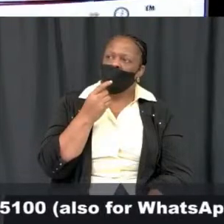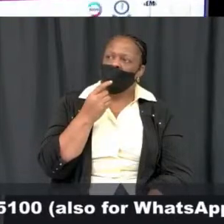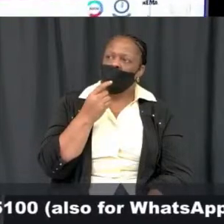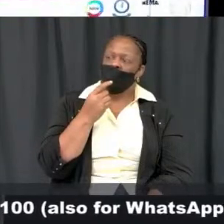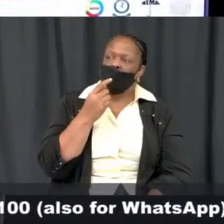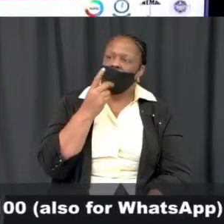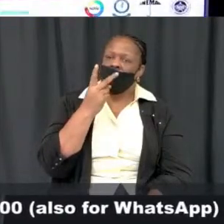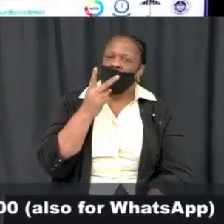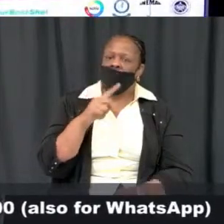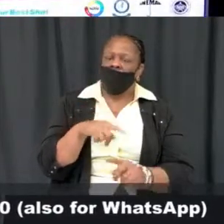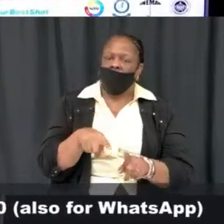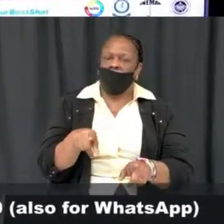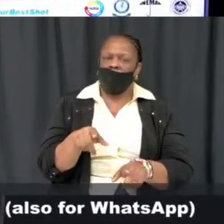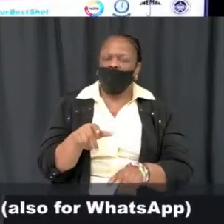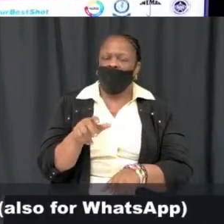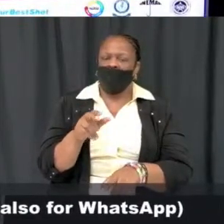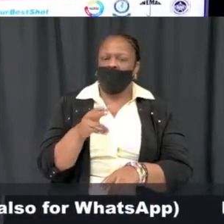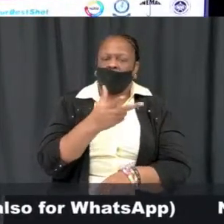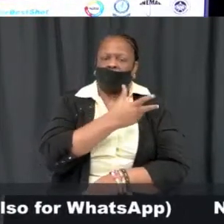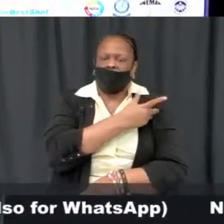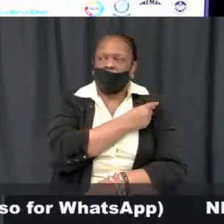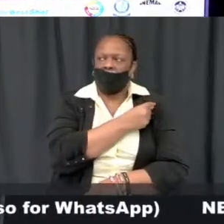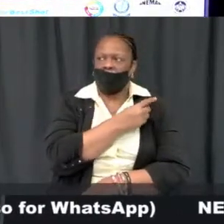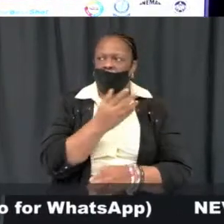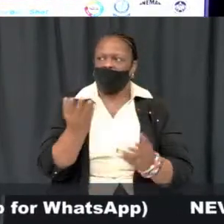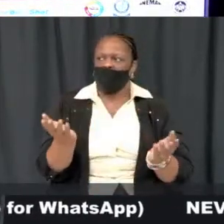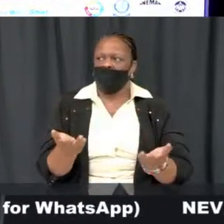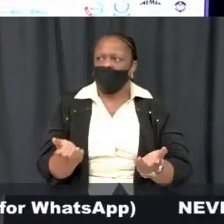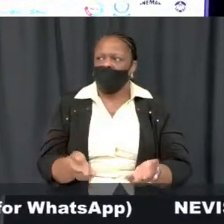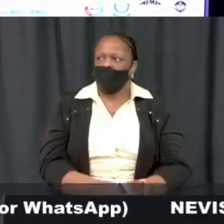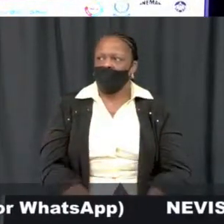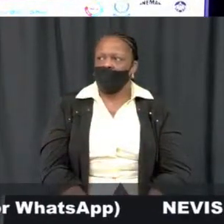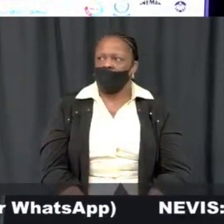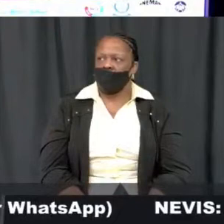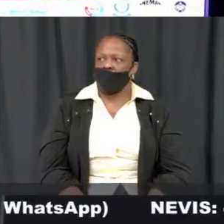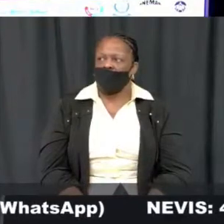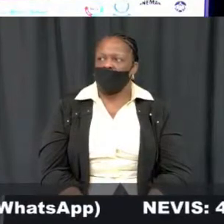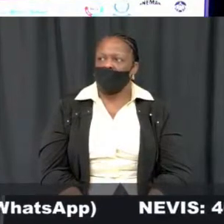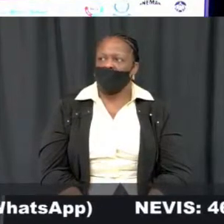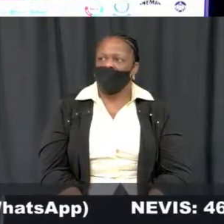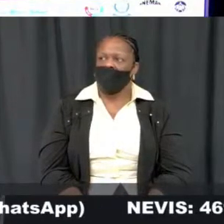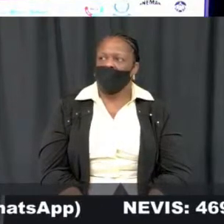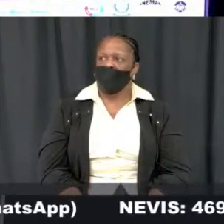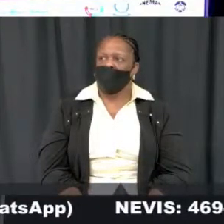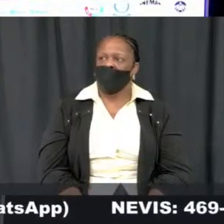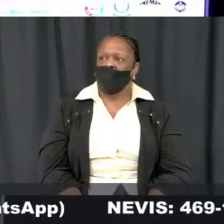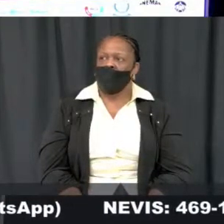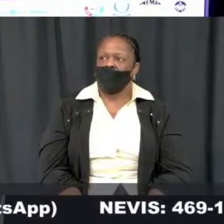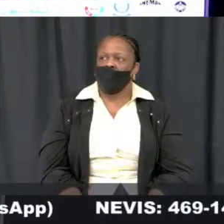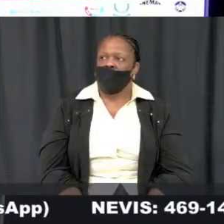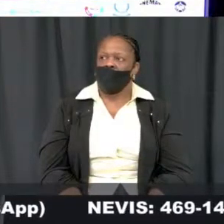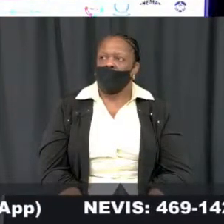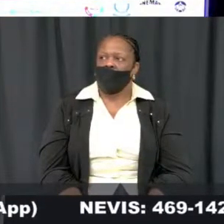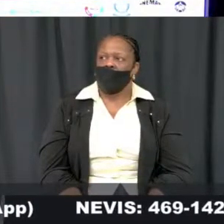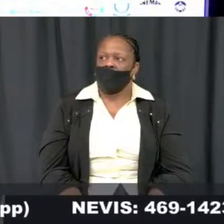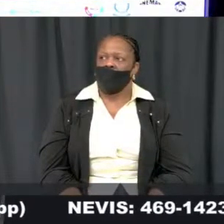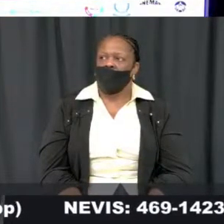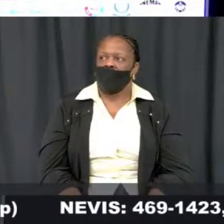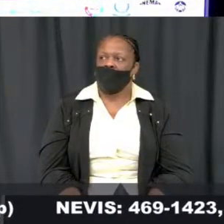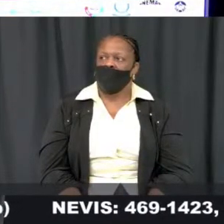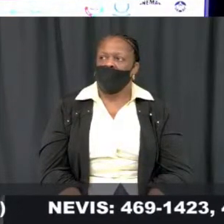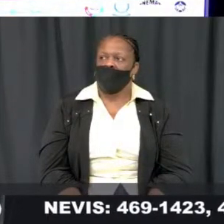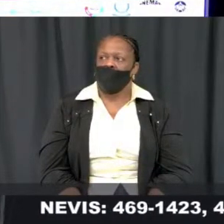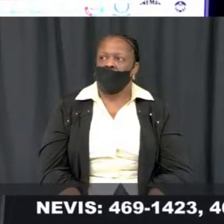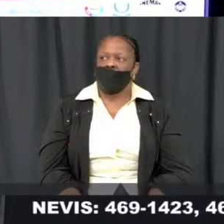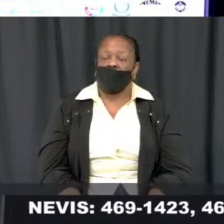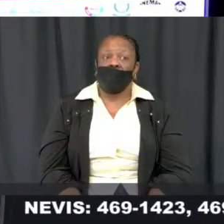Limited. They've had a vaccination card with something, and if you look at the vaccination card, you spot